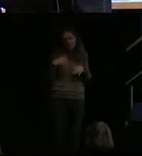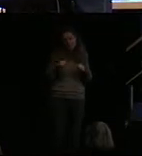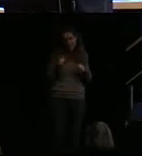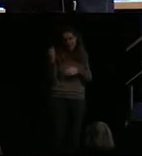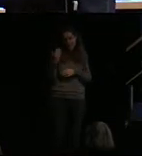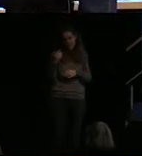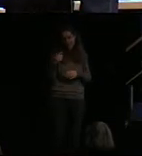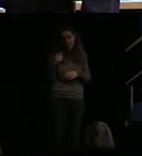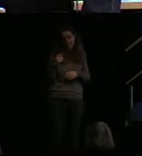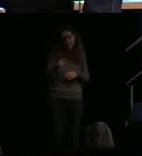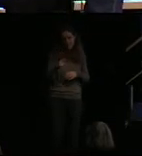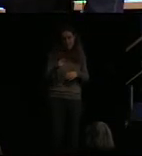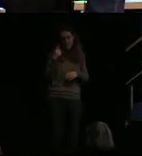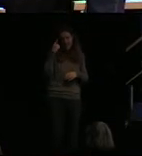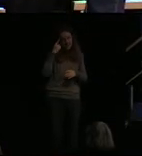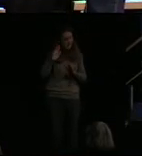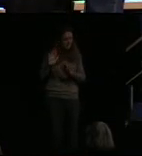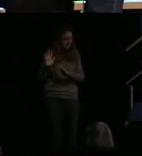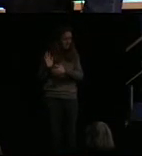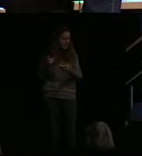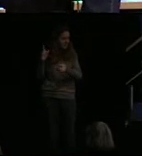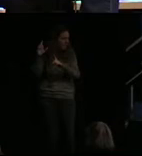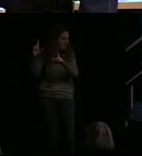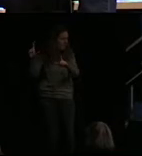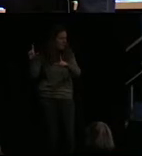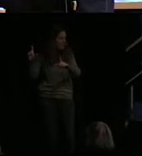it seems undesirable to serve the Lord,